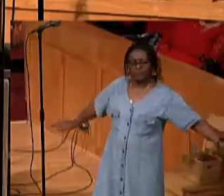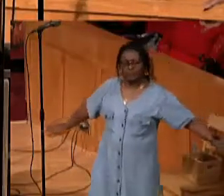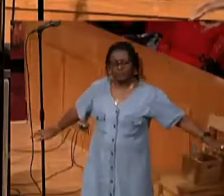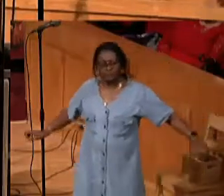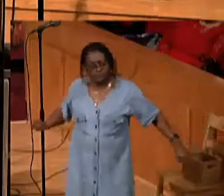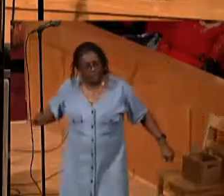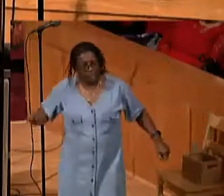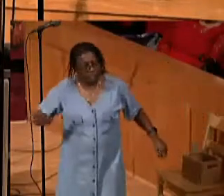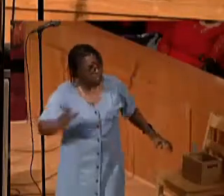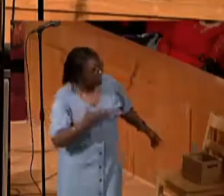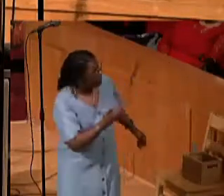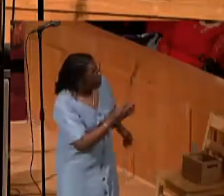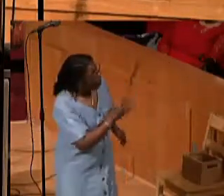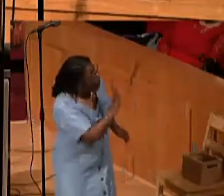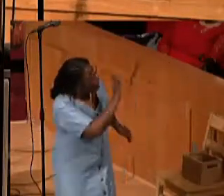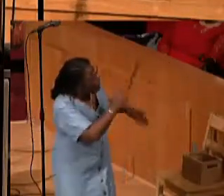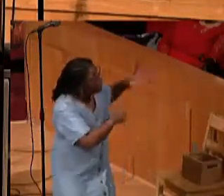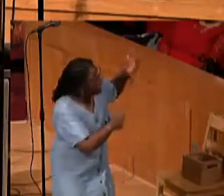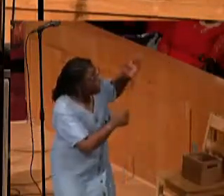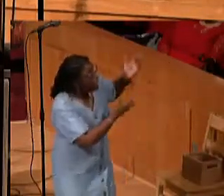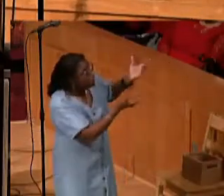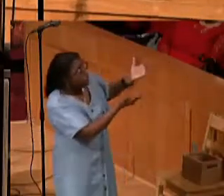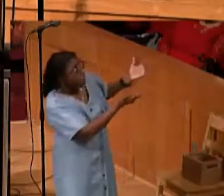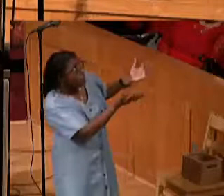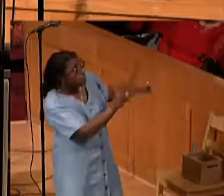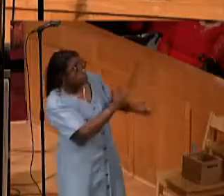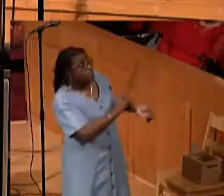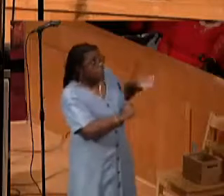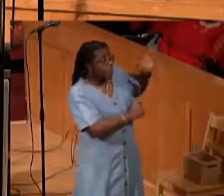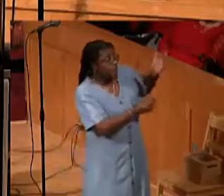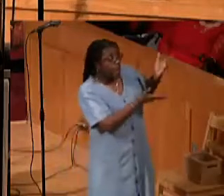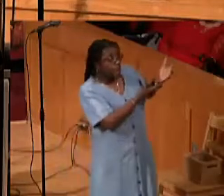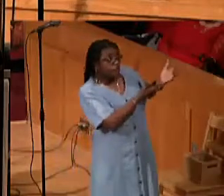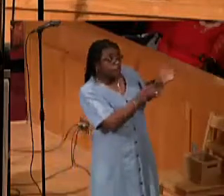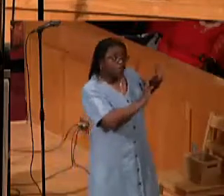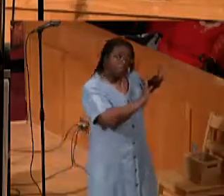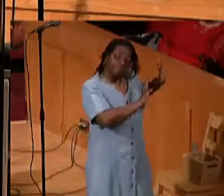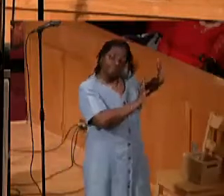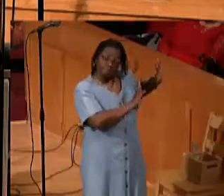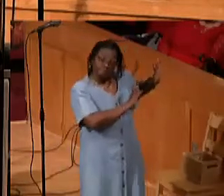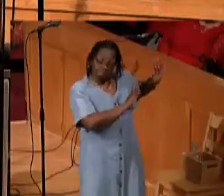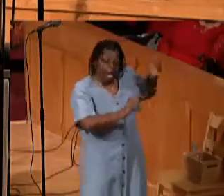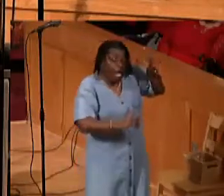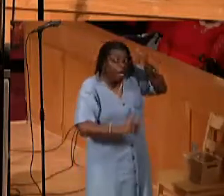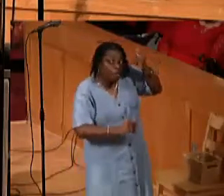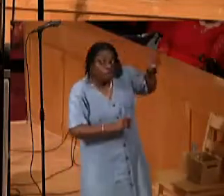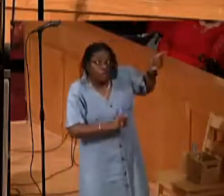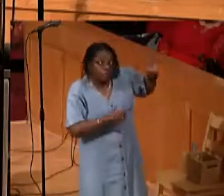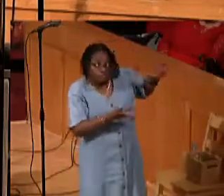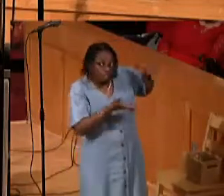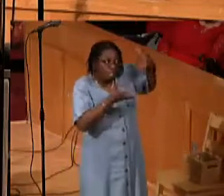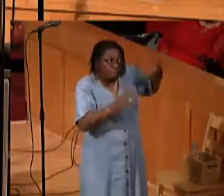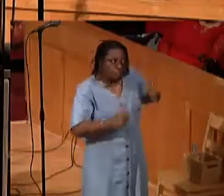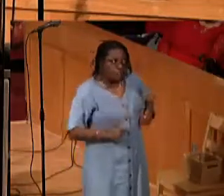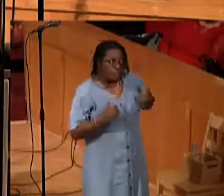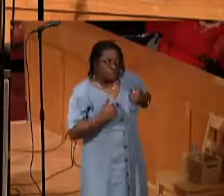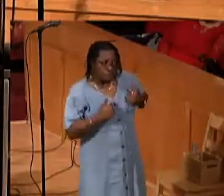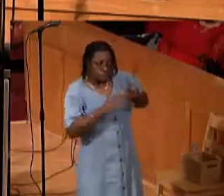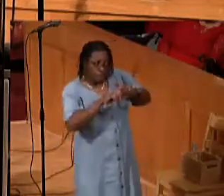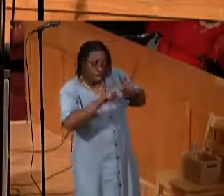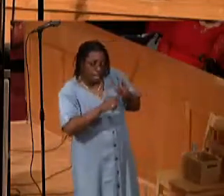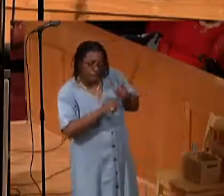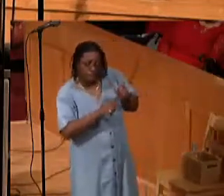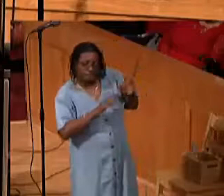God says, I told you. He said, listen, I told you, Jesus, they were going to mess up. But Jesus stands there holding God